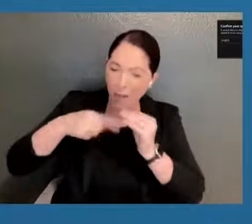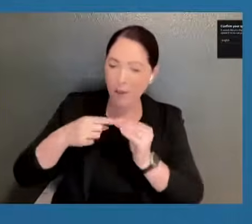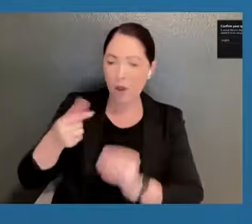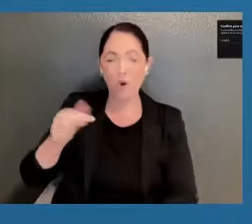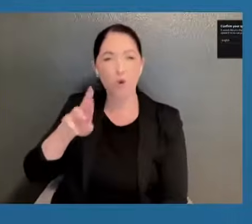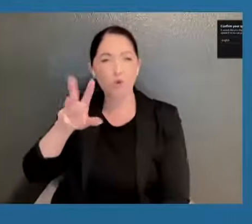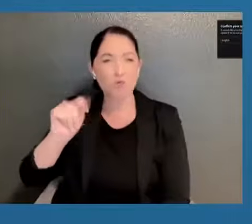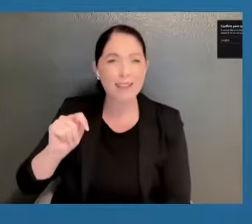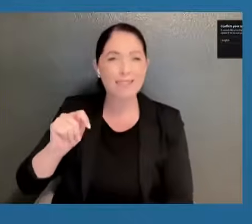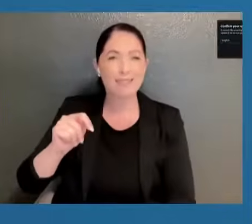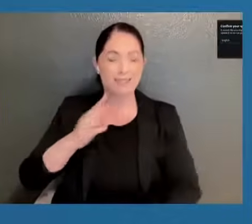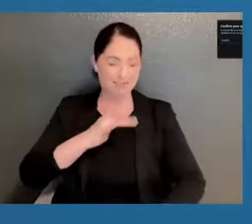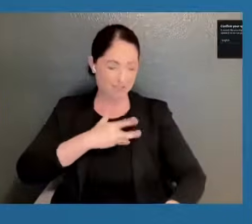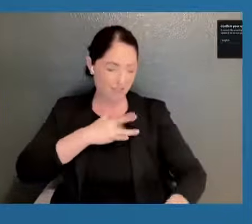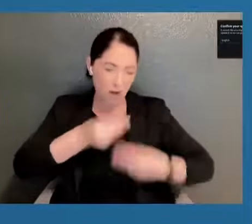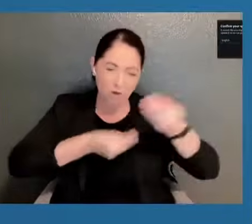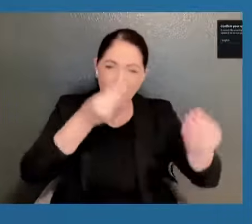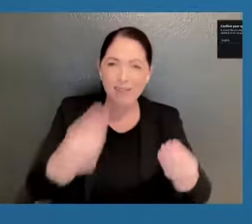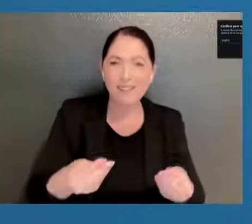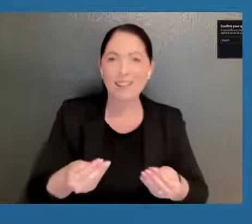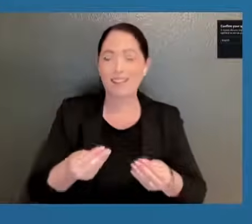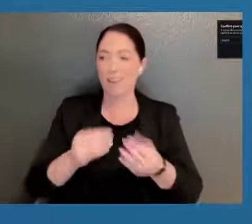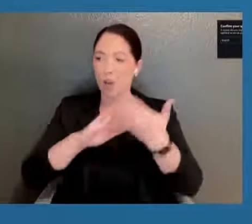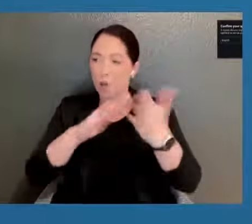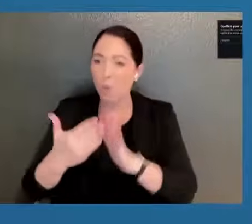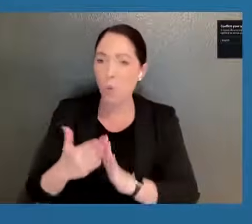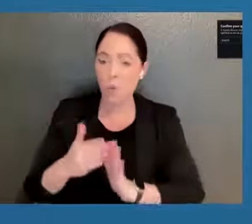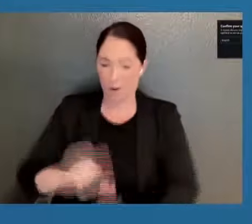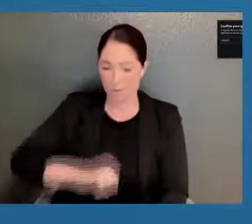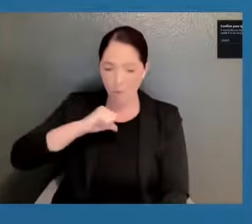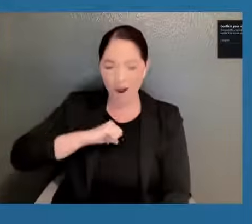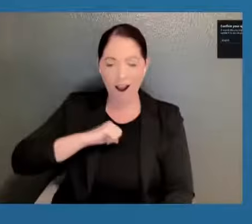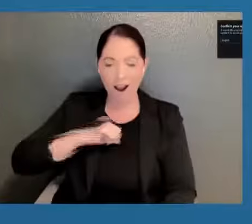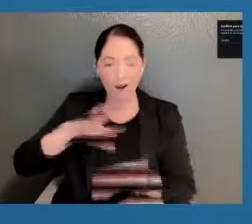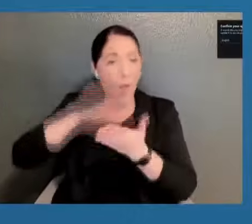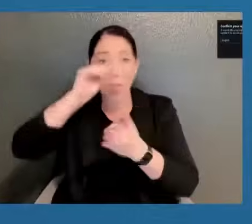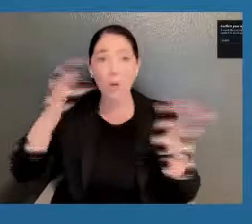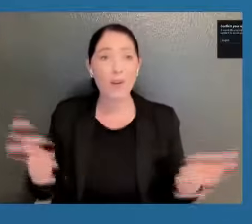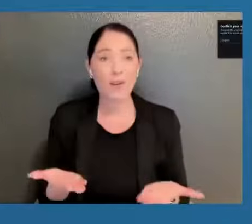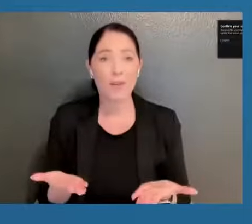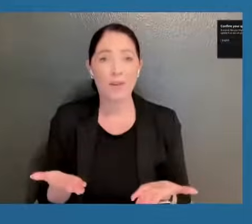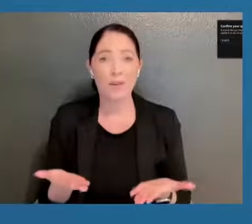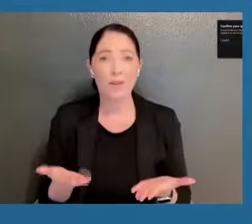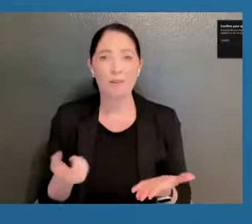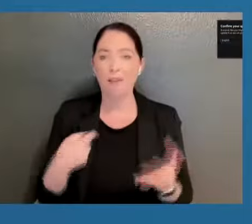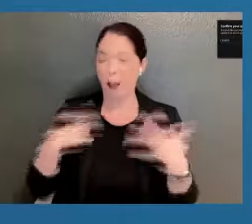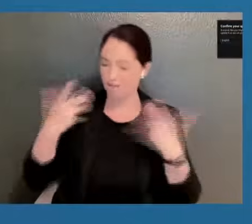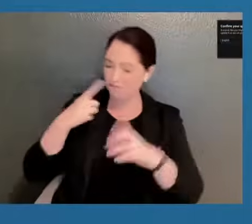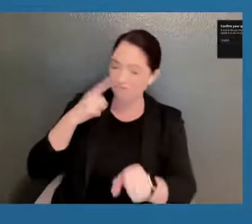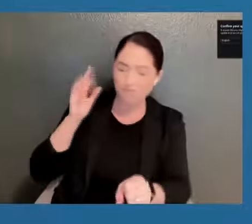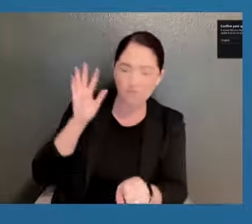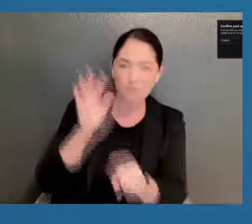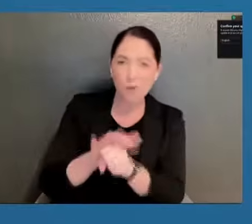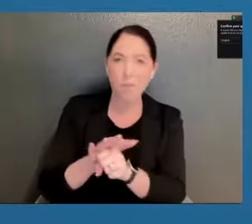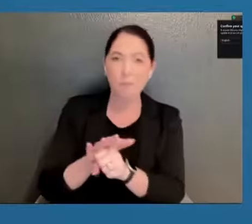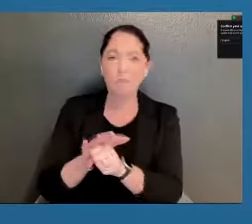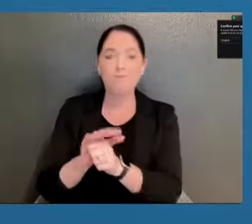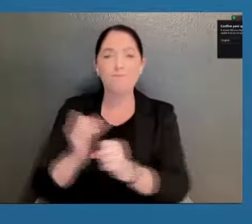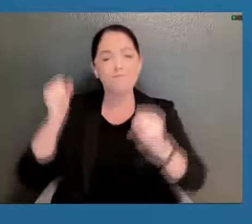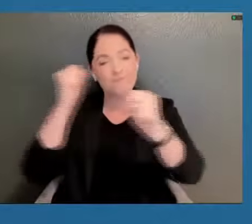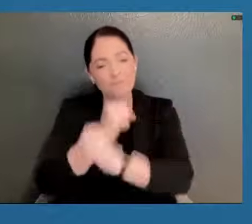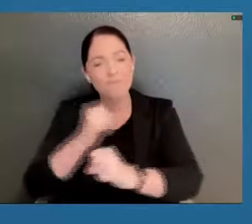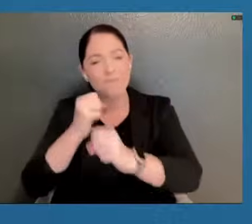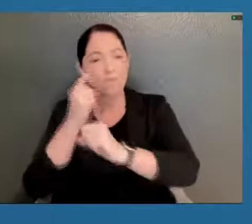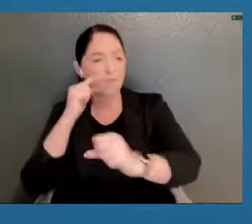and community and pride right here. And I made a promise that I would fight for this city